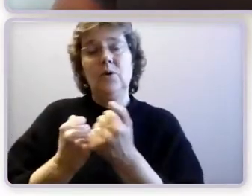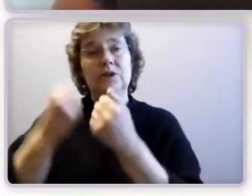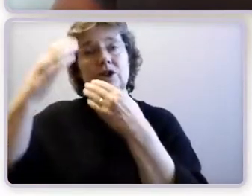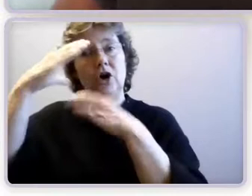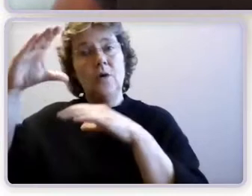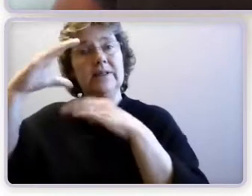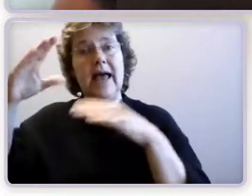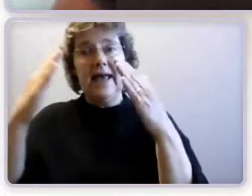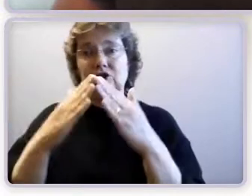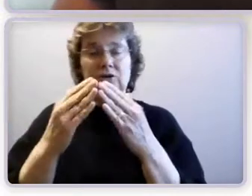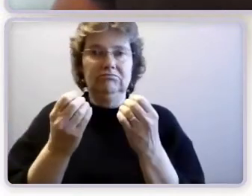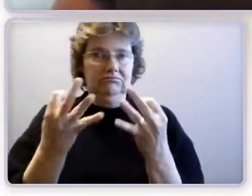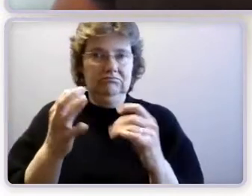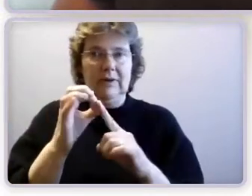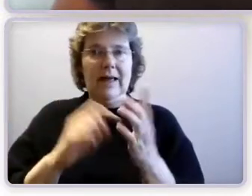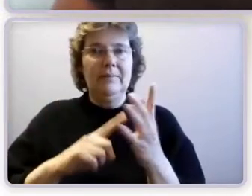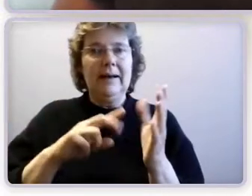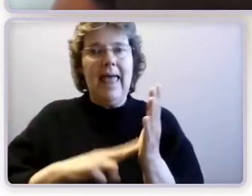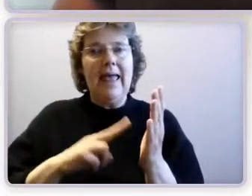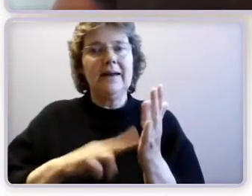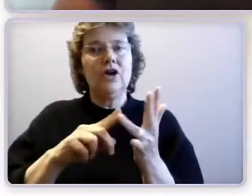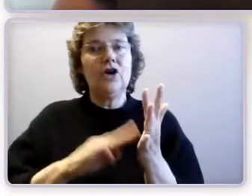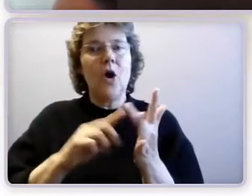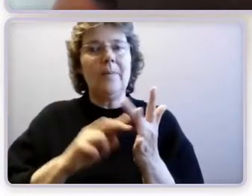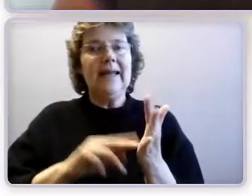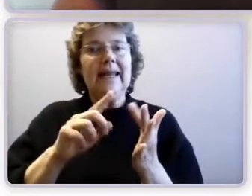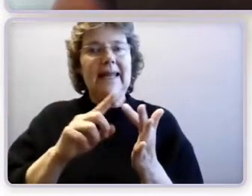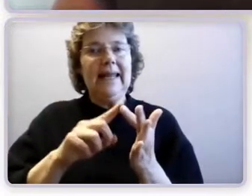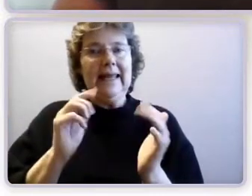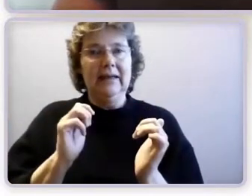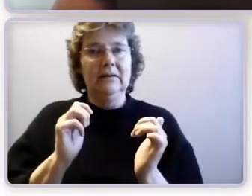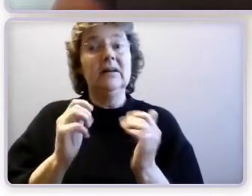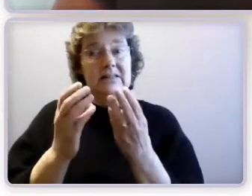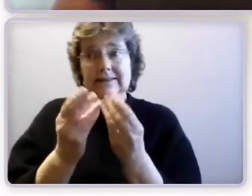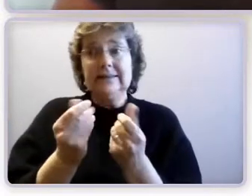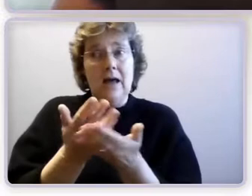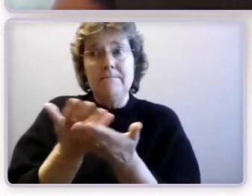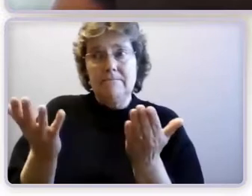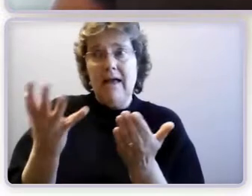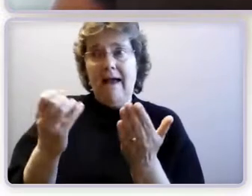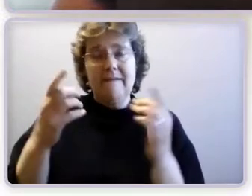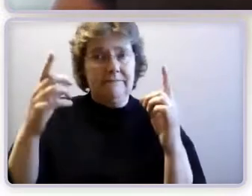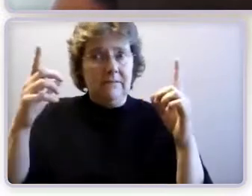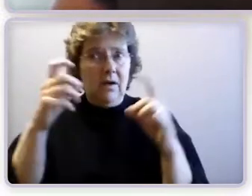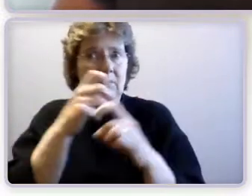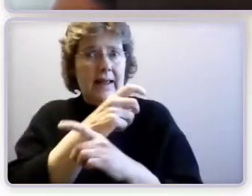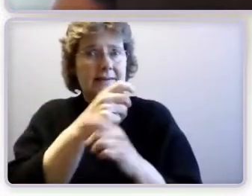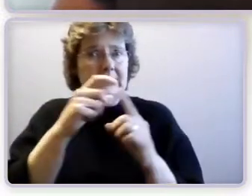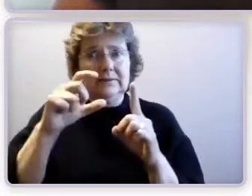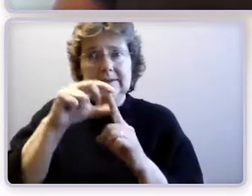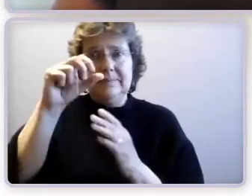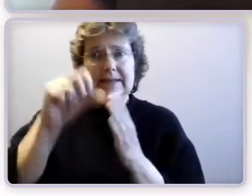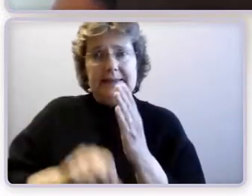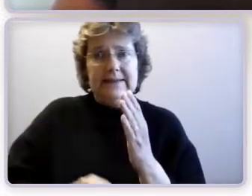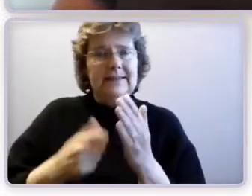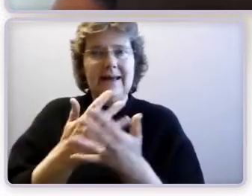nominees. Some of these people have significant and complex disability. How do these people access appropriate decision-making